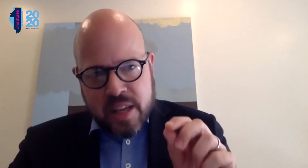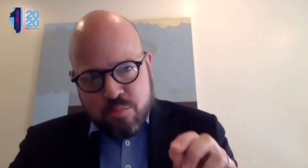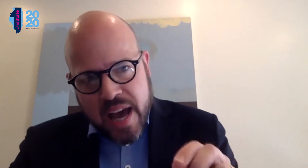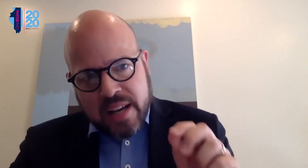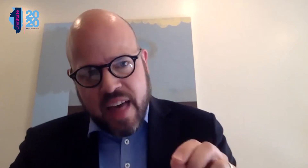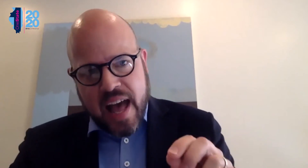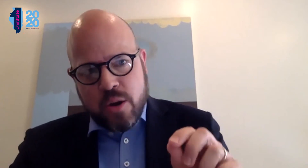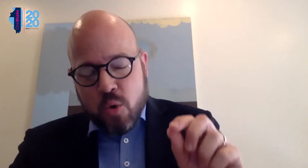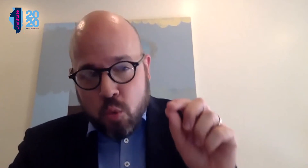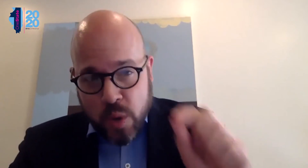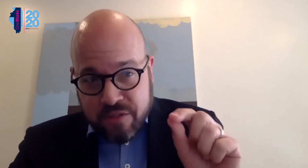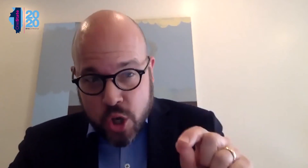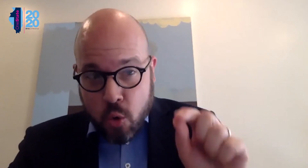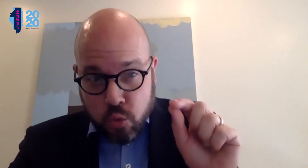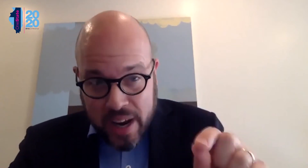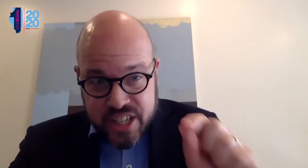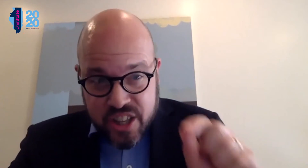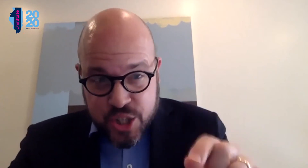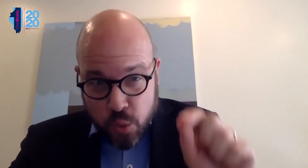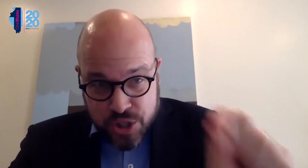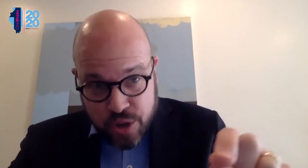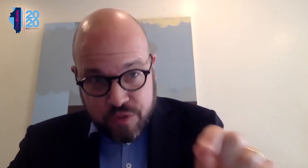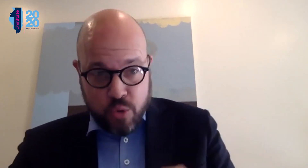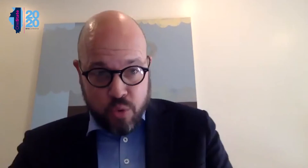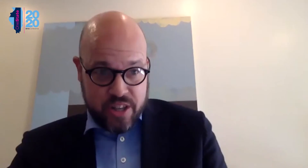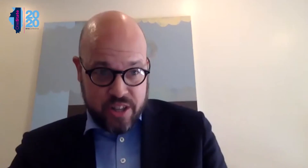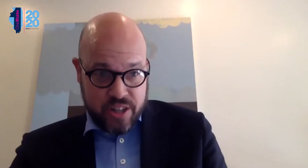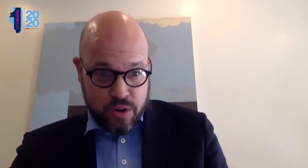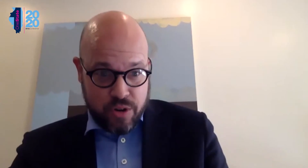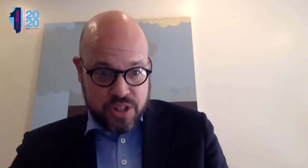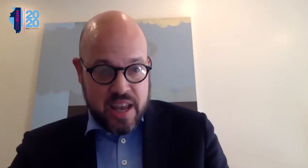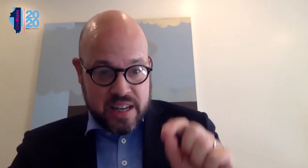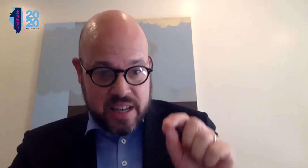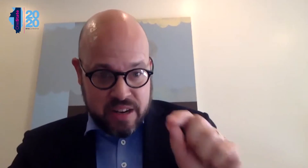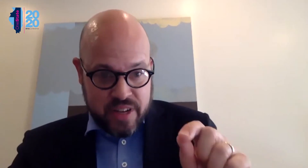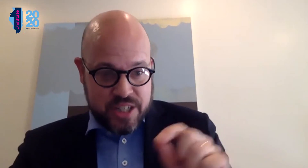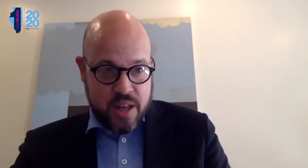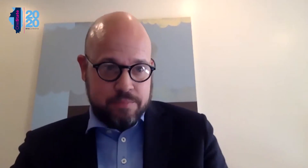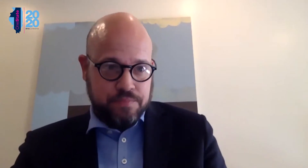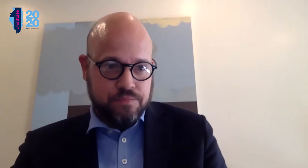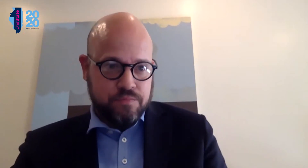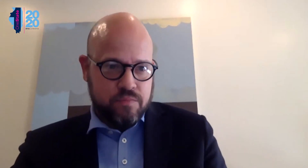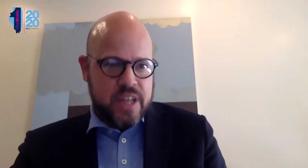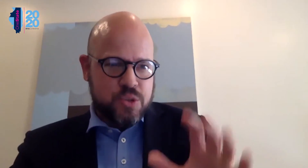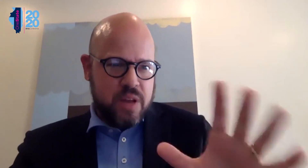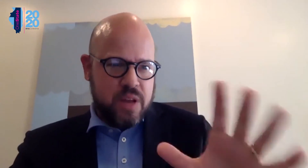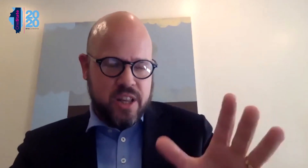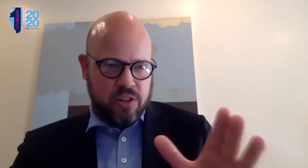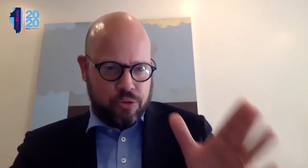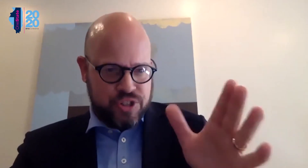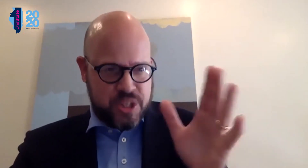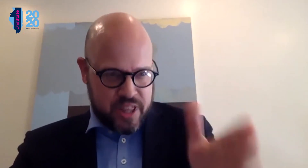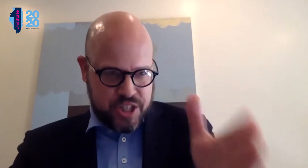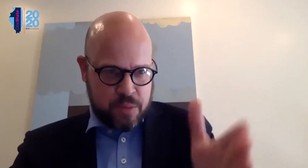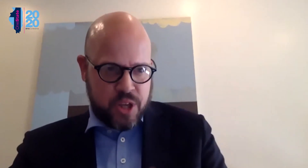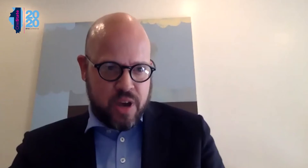to impact that, we have to go right to the source. You have to go right to the source and convince them. That's what I mean in a